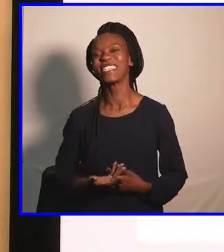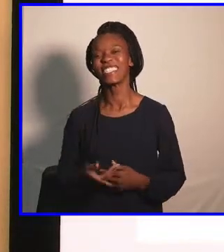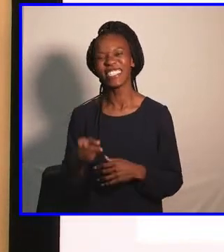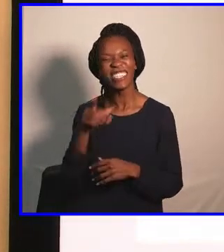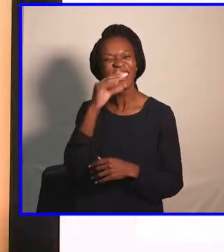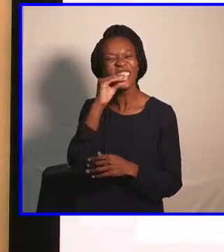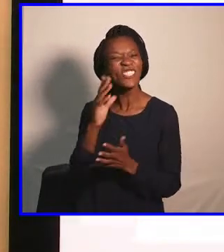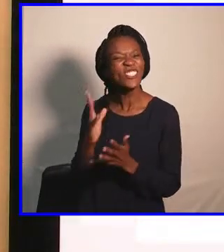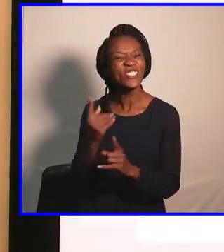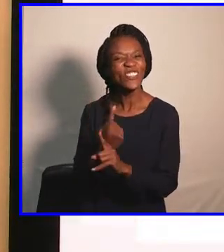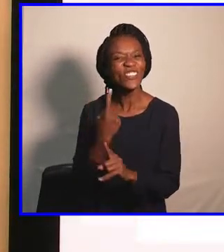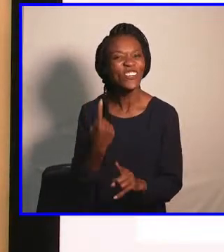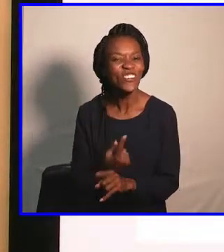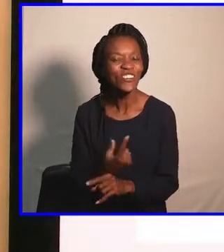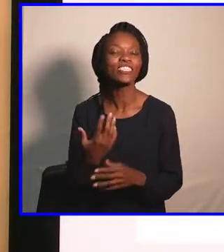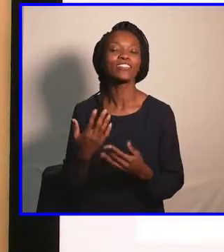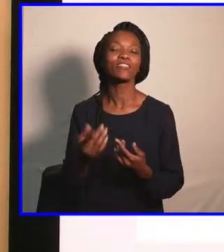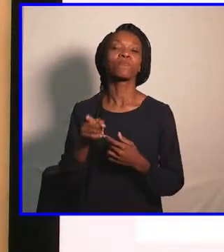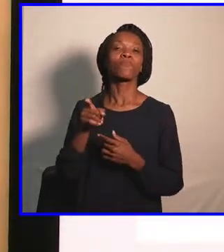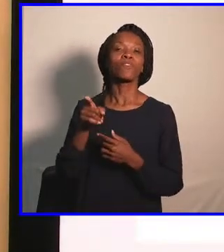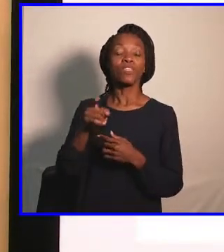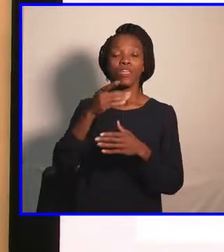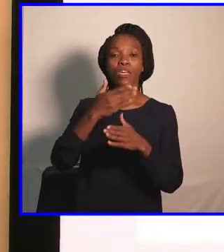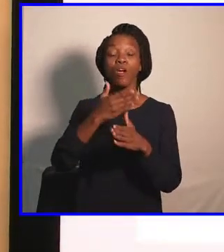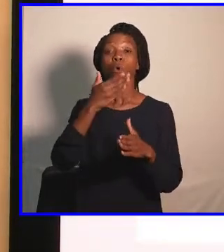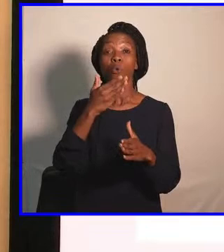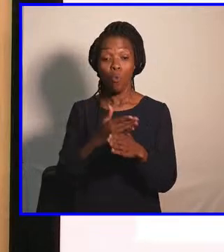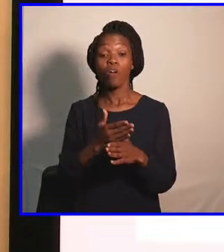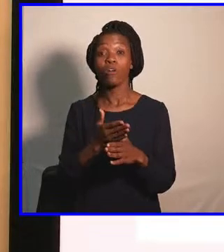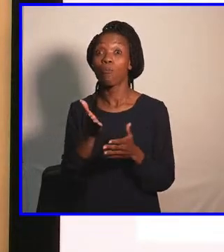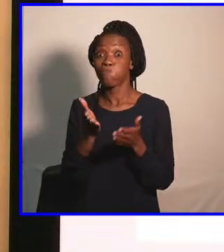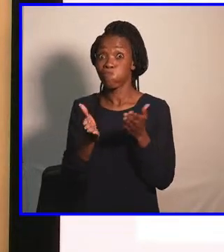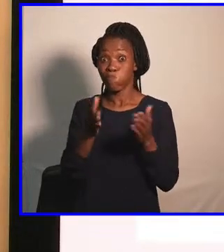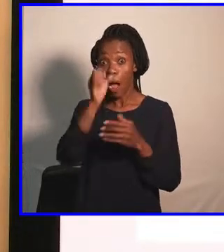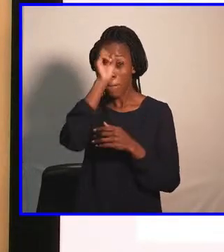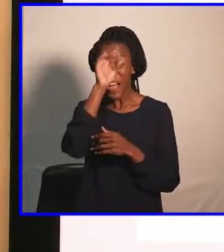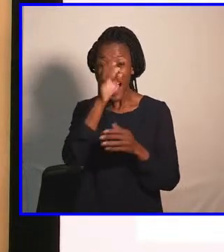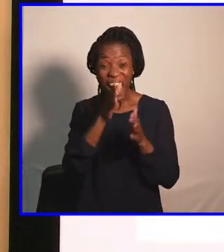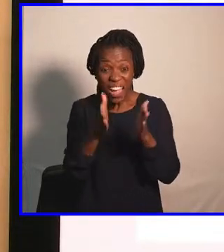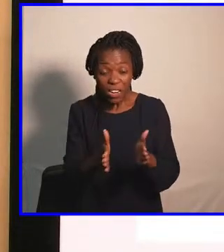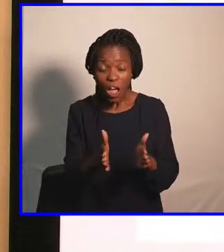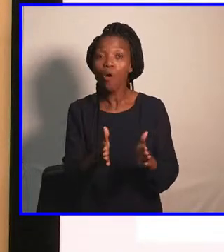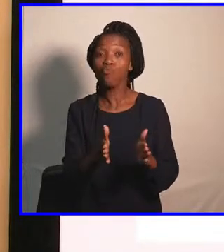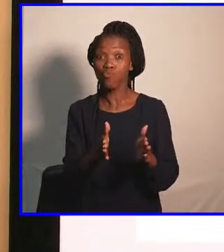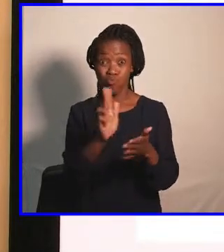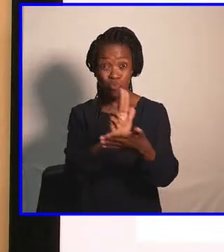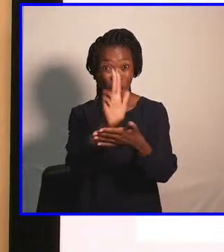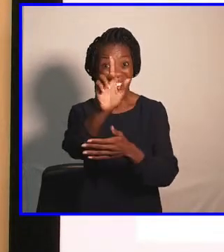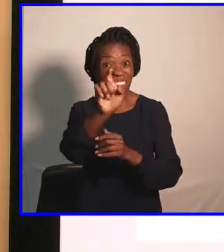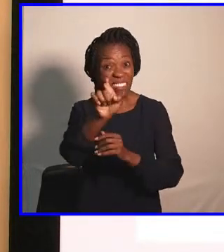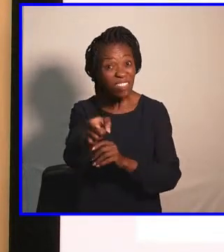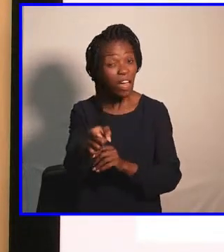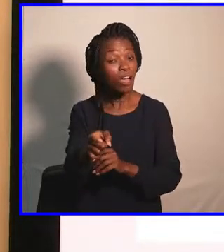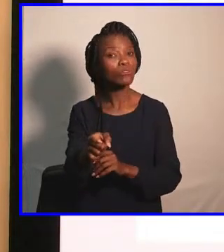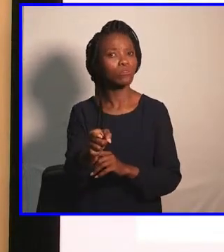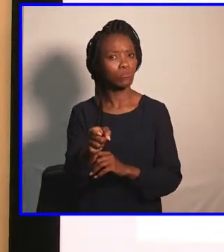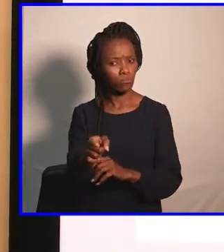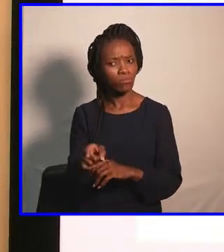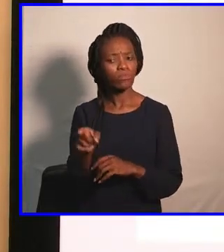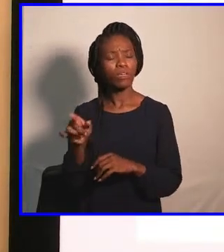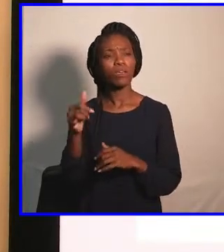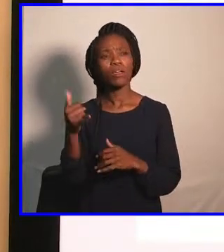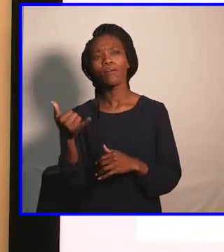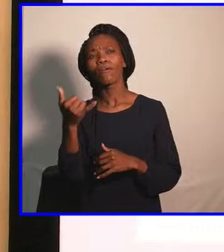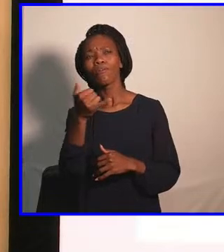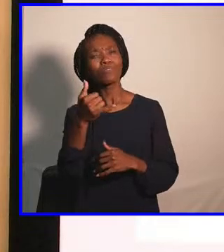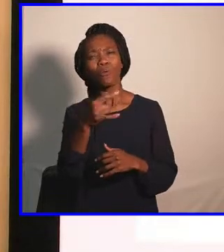And he used to work at a shaft that had 18,000 workers. And he would just phone that they are closing. And I would say,